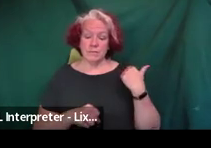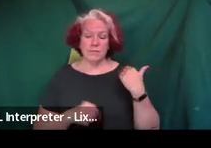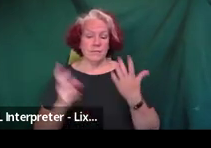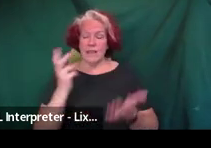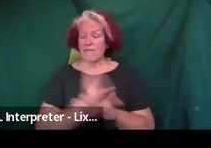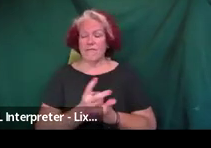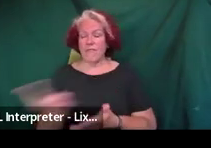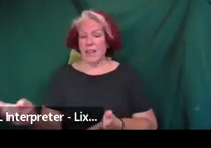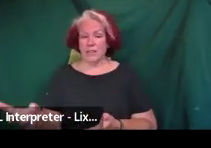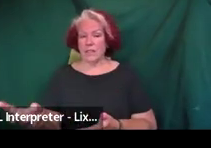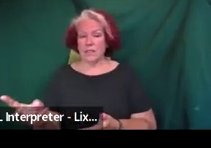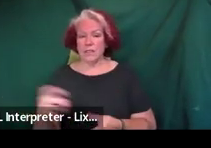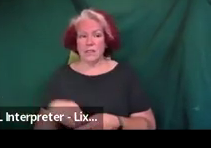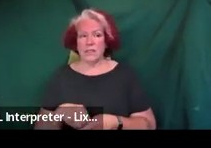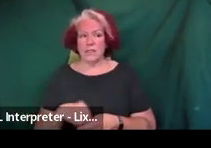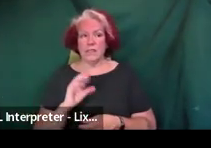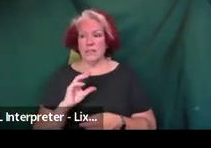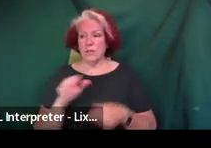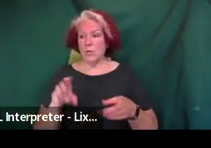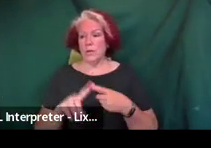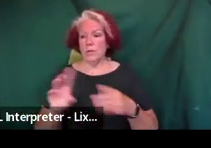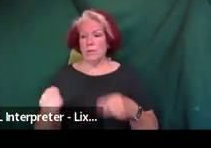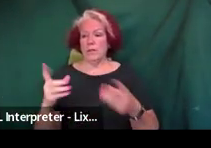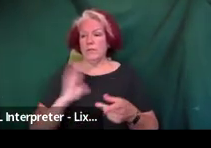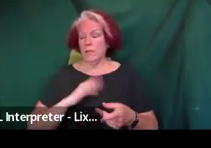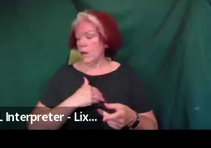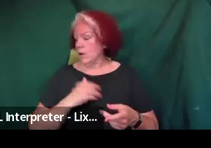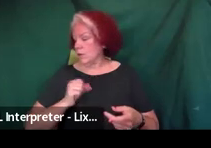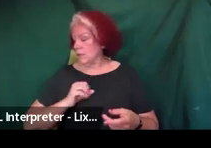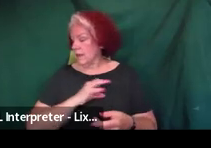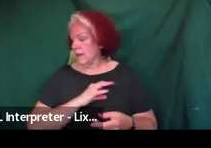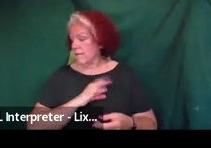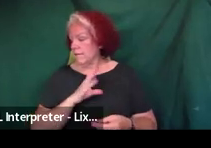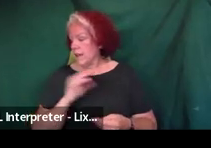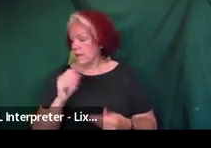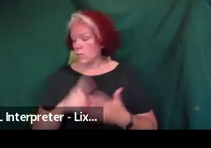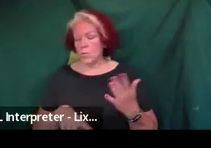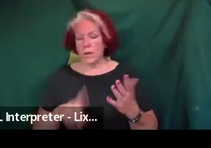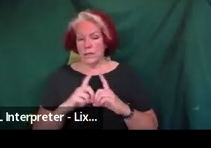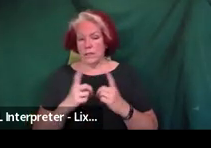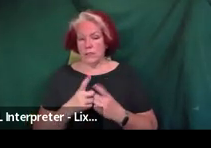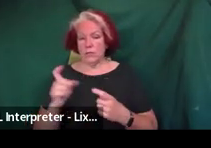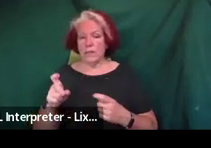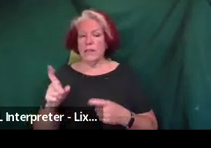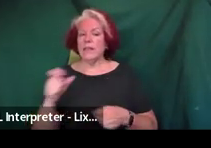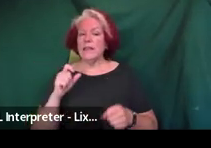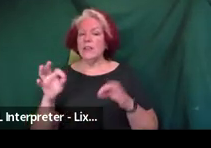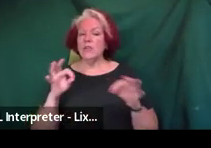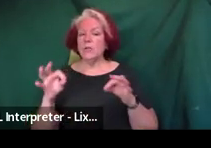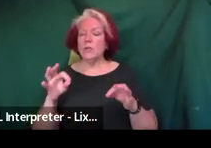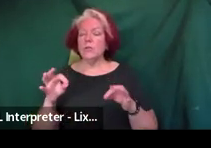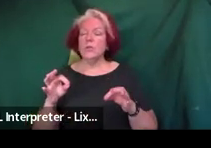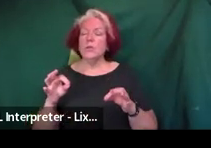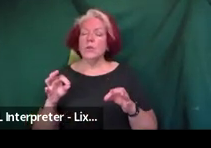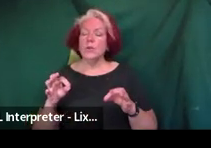failed in the way we delivered for our staff and what the district overall needed. Could you talk about, Dr. Huntoon,